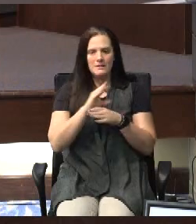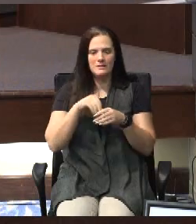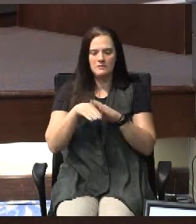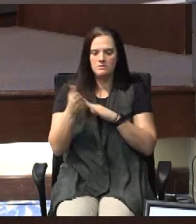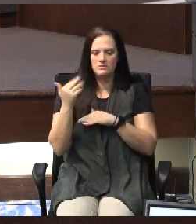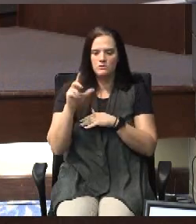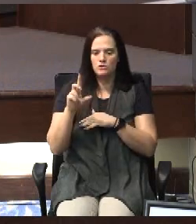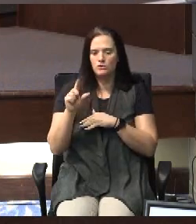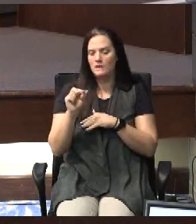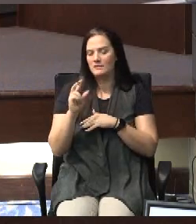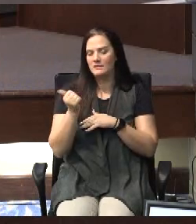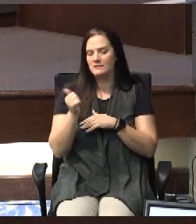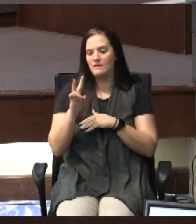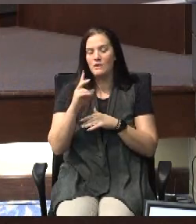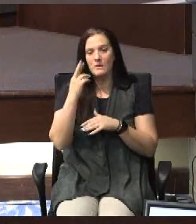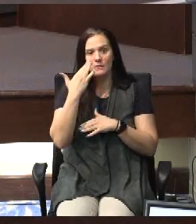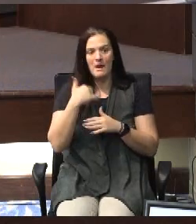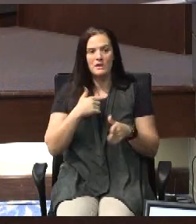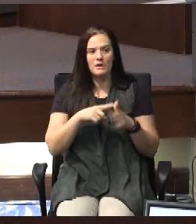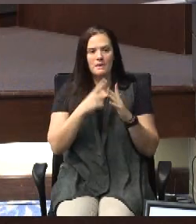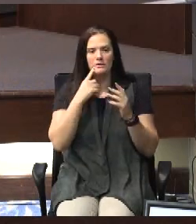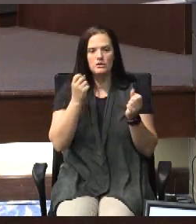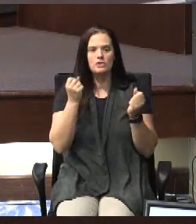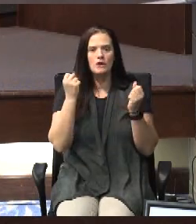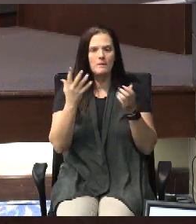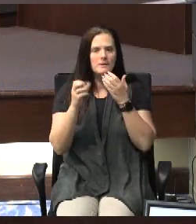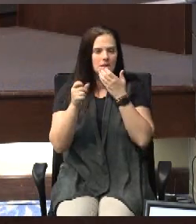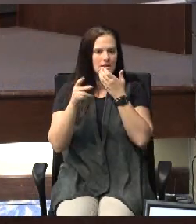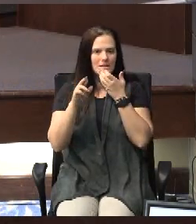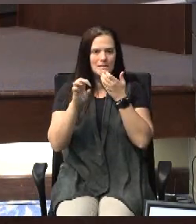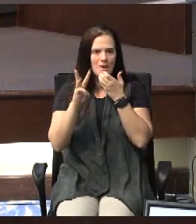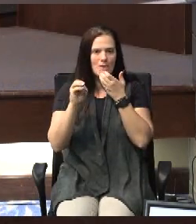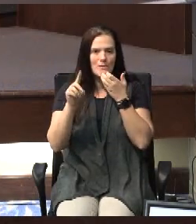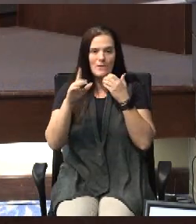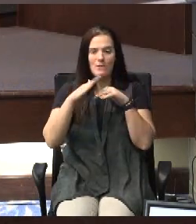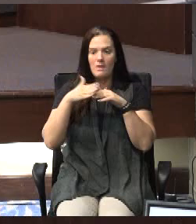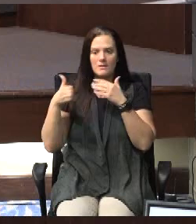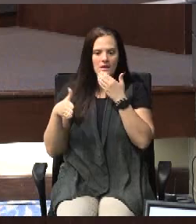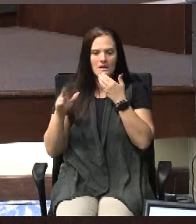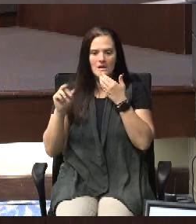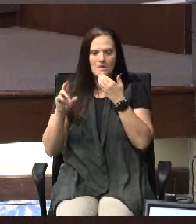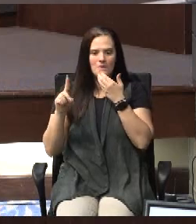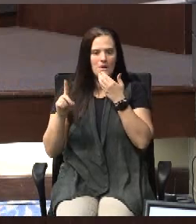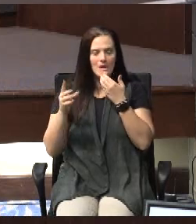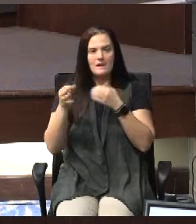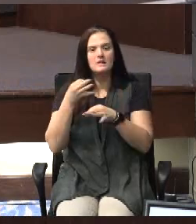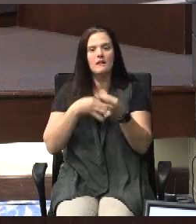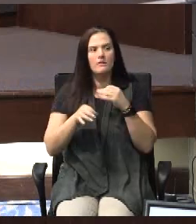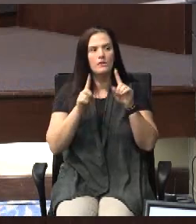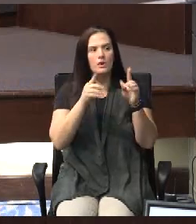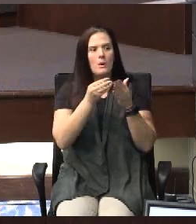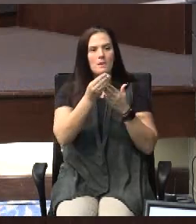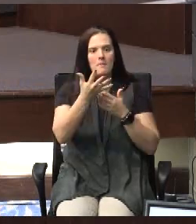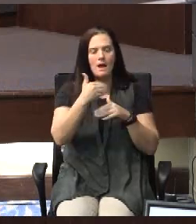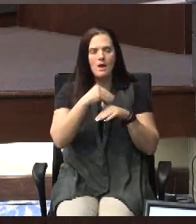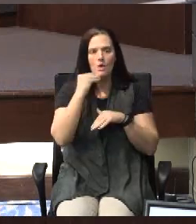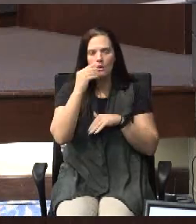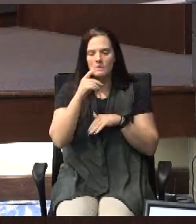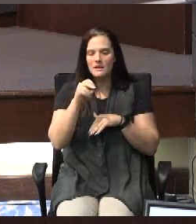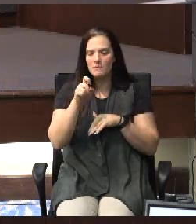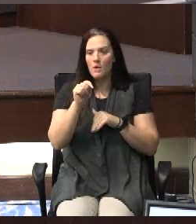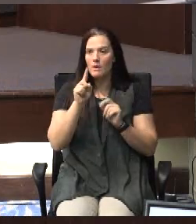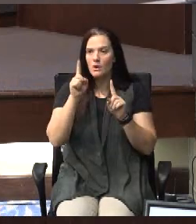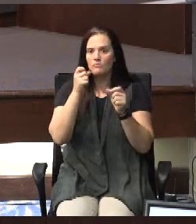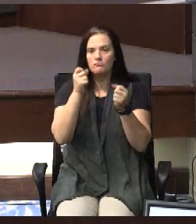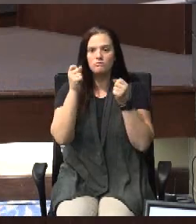2017, and the reason that I got into it was I noticed there was so much spare wood on the side of the road that instead of having to go buy wood at Home Depot, I would just